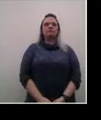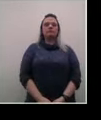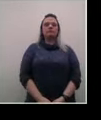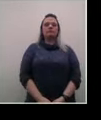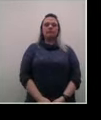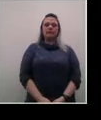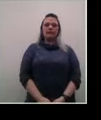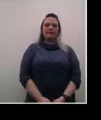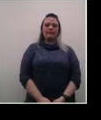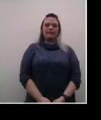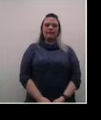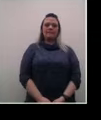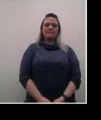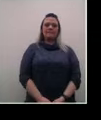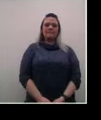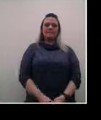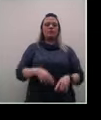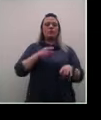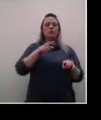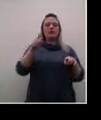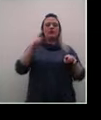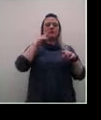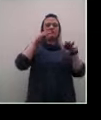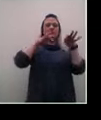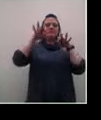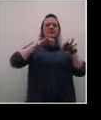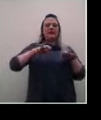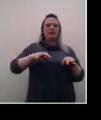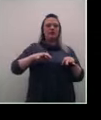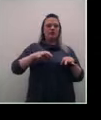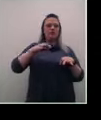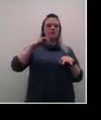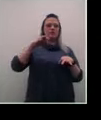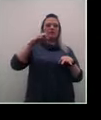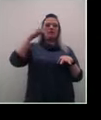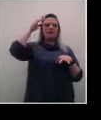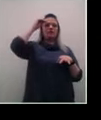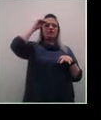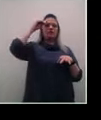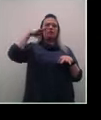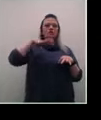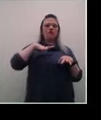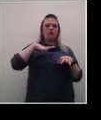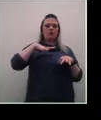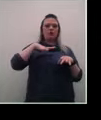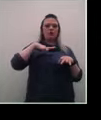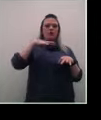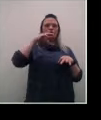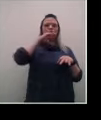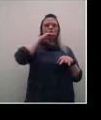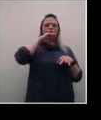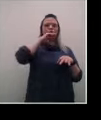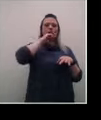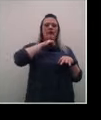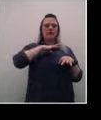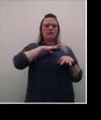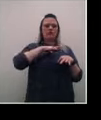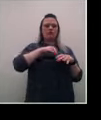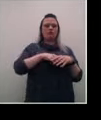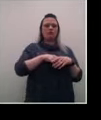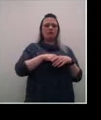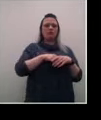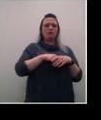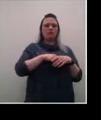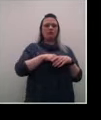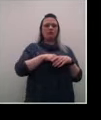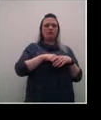The next chart is a breakdown by gender and age through this morning's data, the